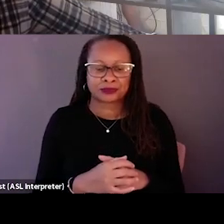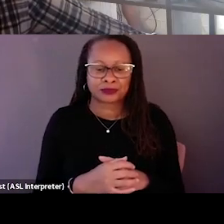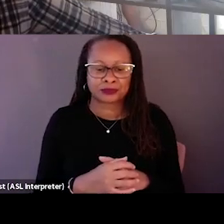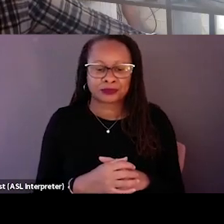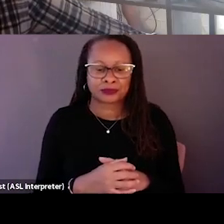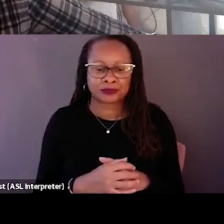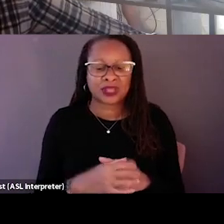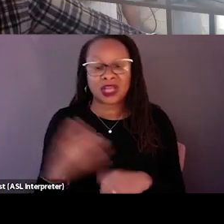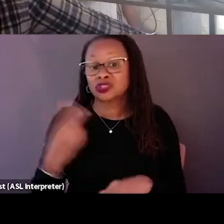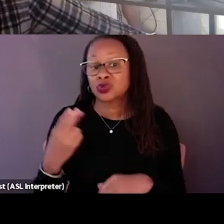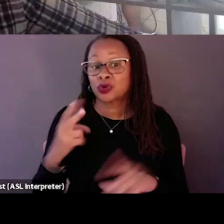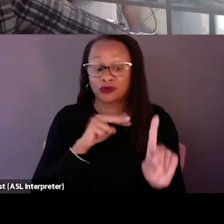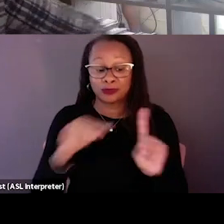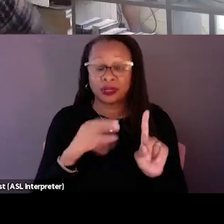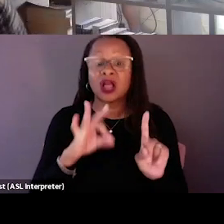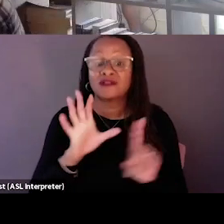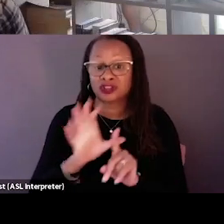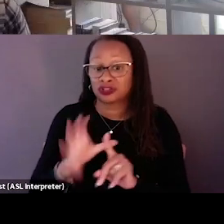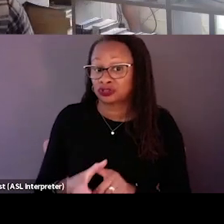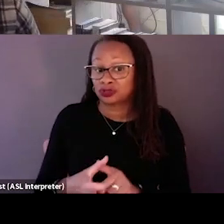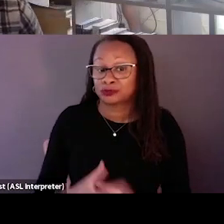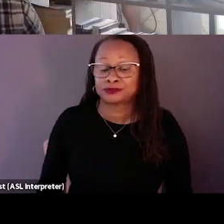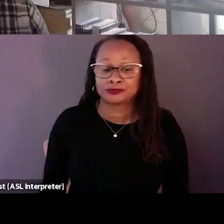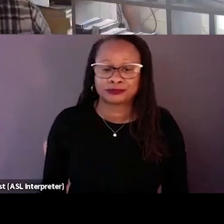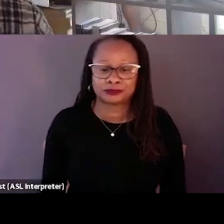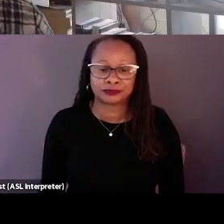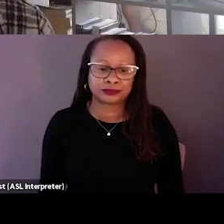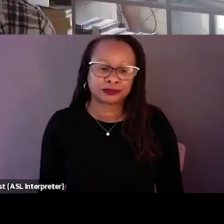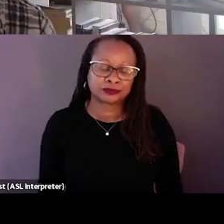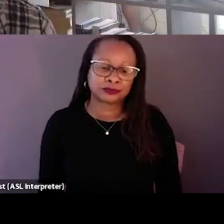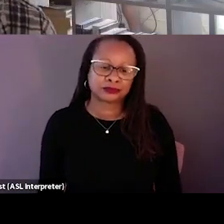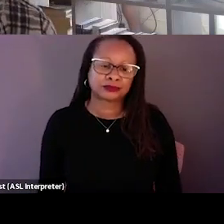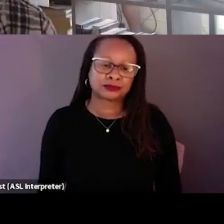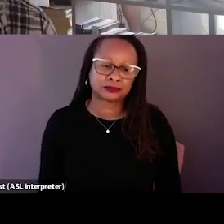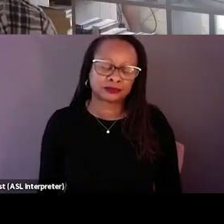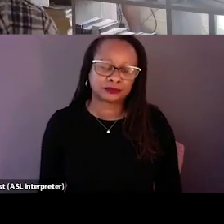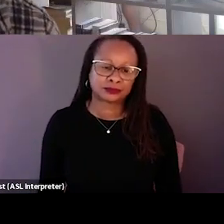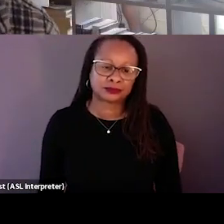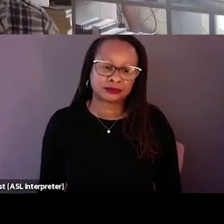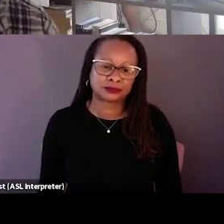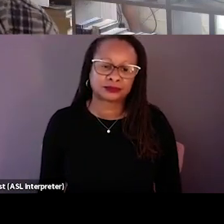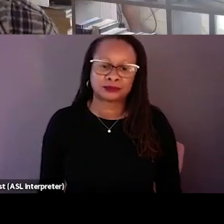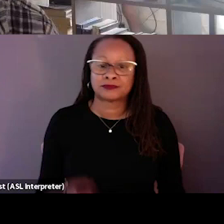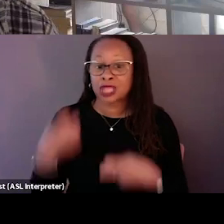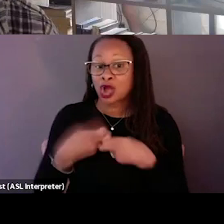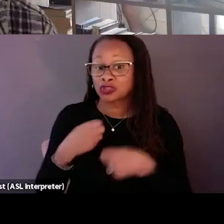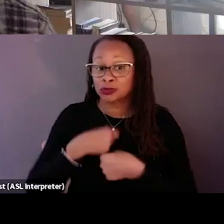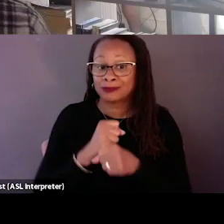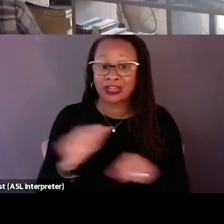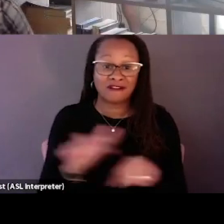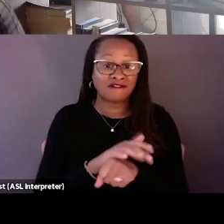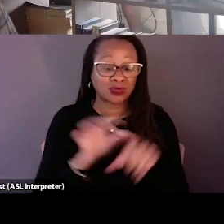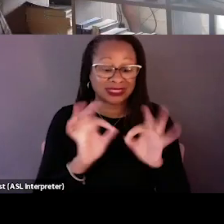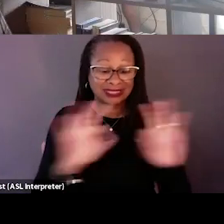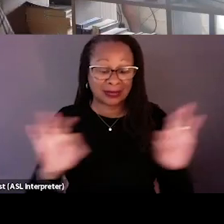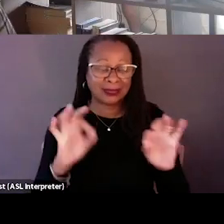historical view of the culture. I mean, yeah, it's hard to you know, make a blanket statement about whether it's